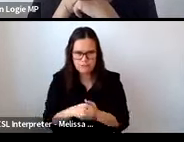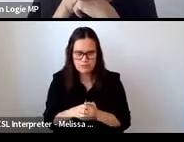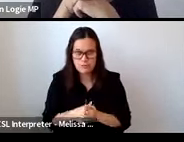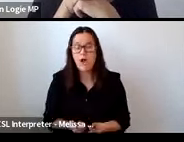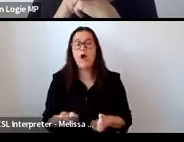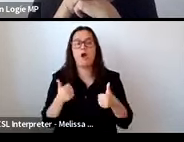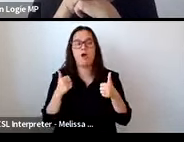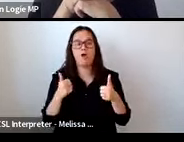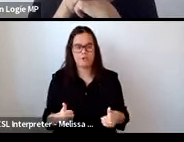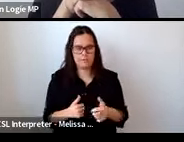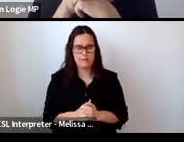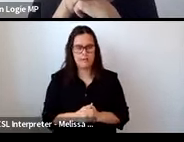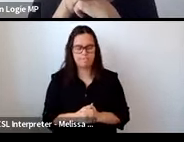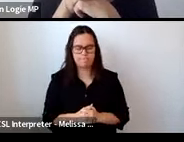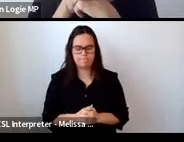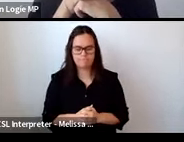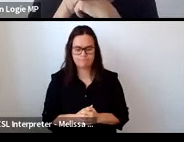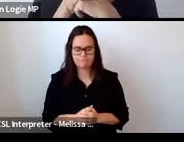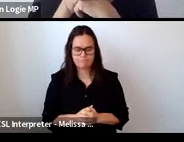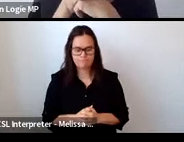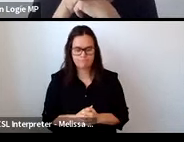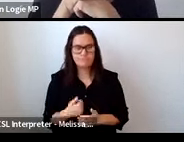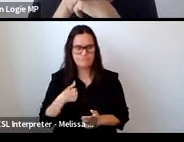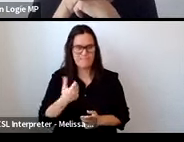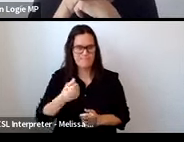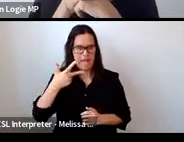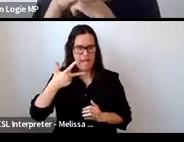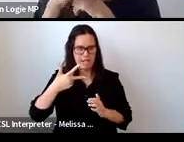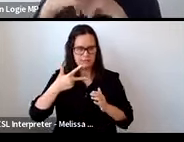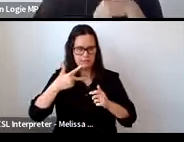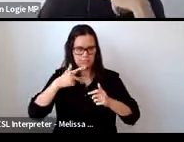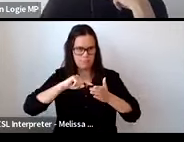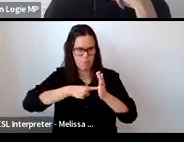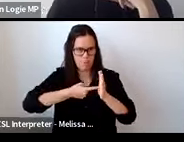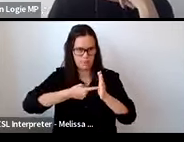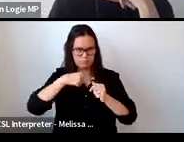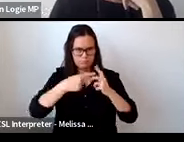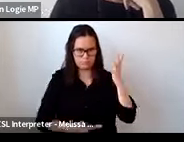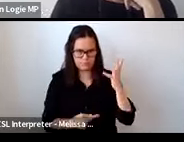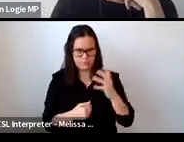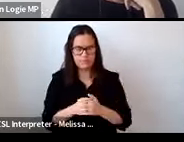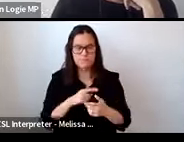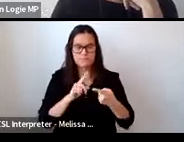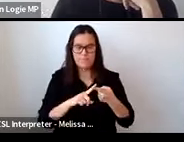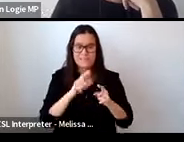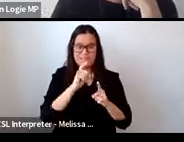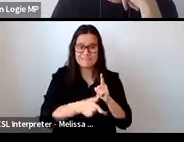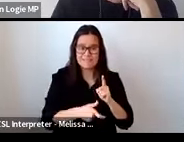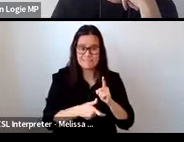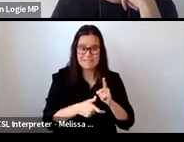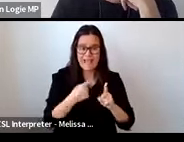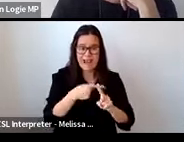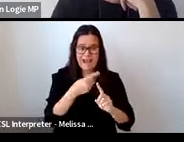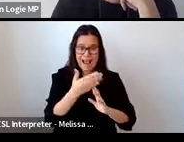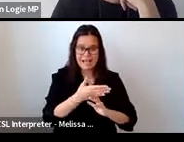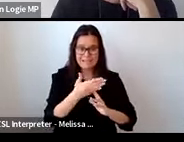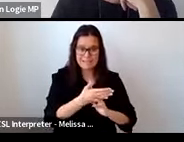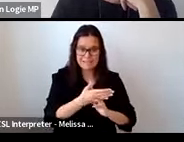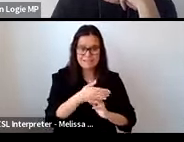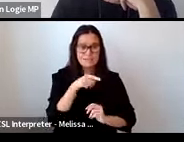few things that here are 8 points. Disability and access is a whole of